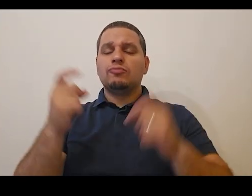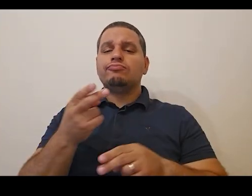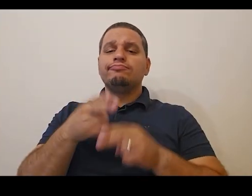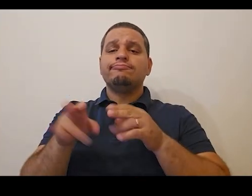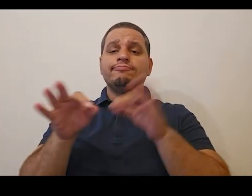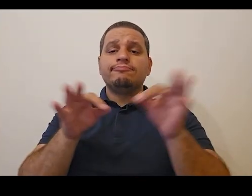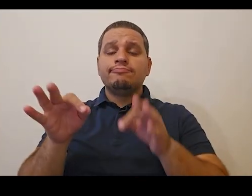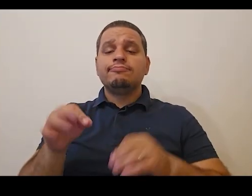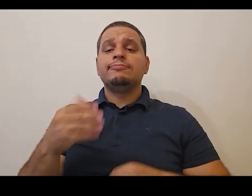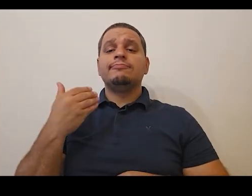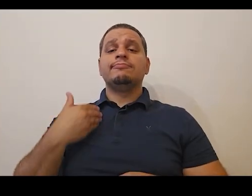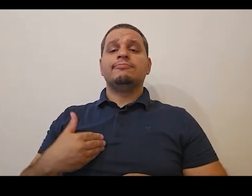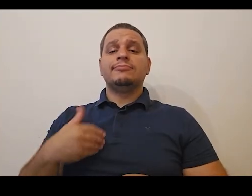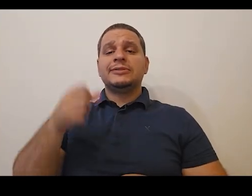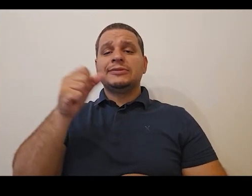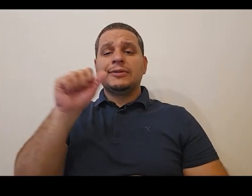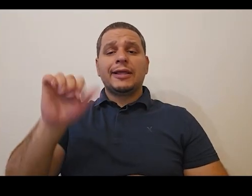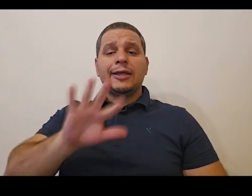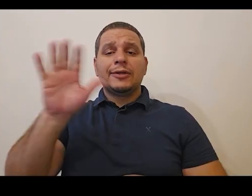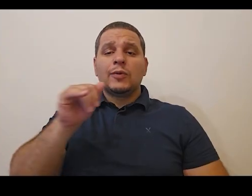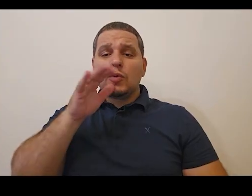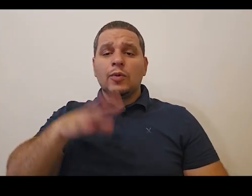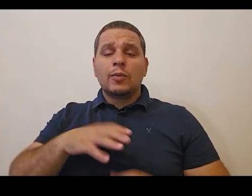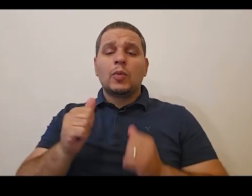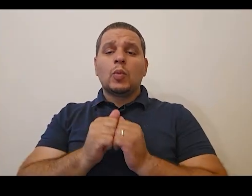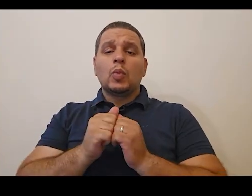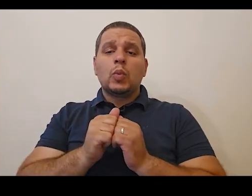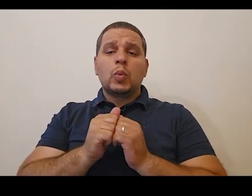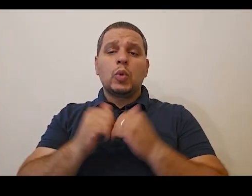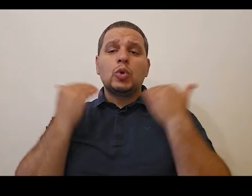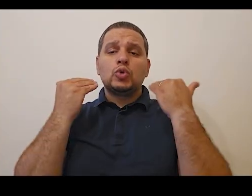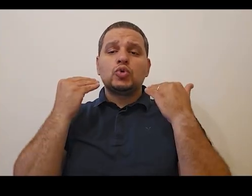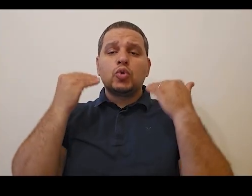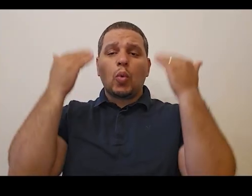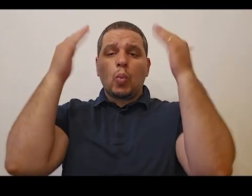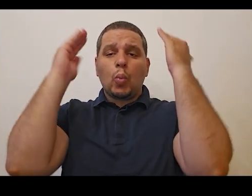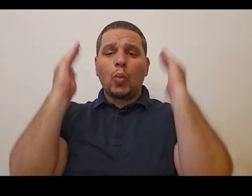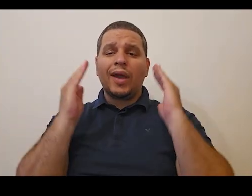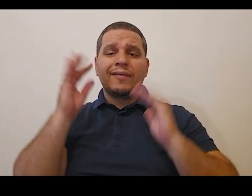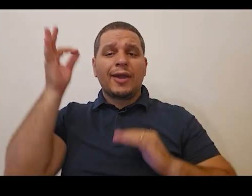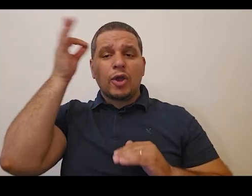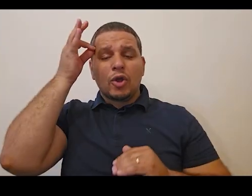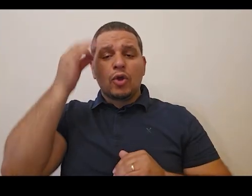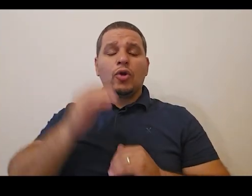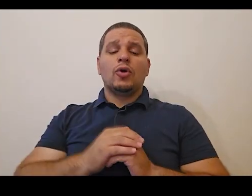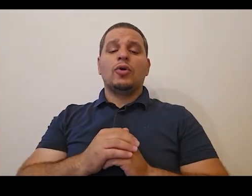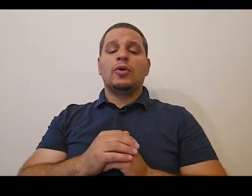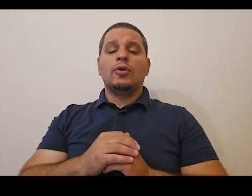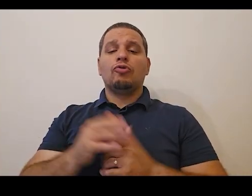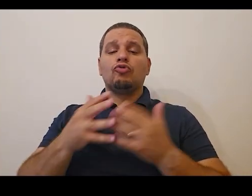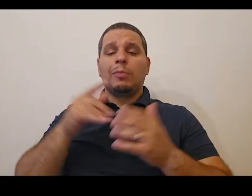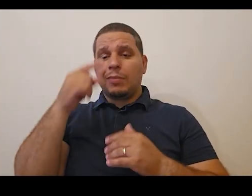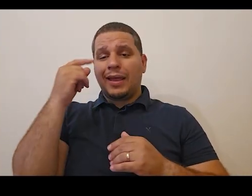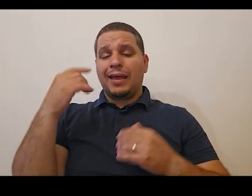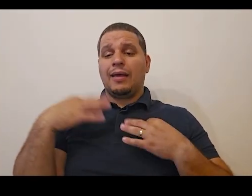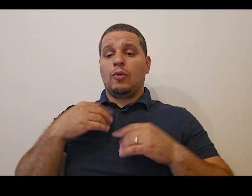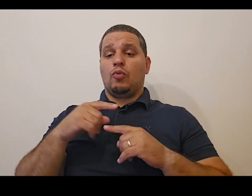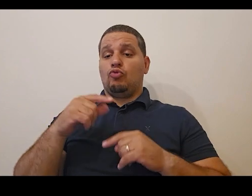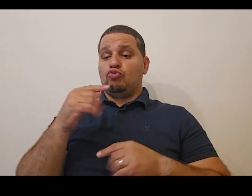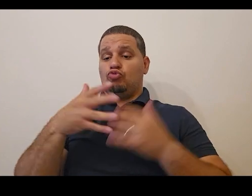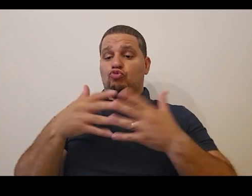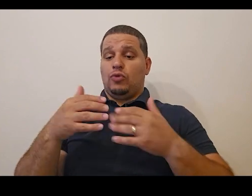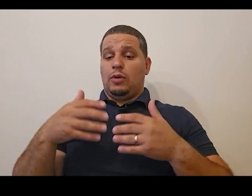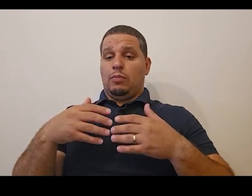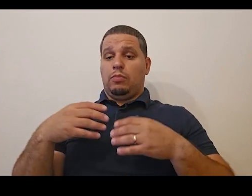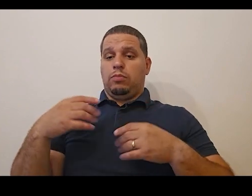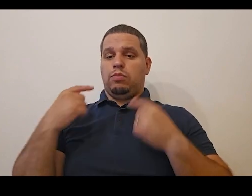description: I am a South Asian woman with short, wavy hair, gray and black hair, and wearing a gray polo with